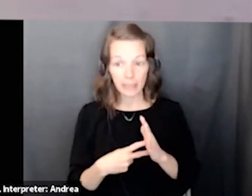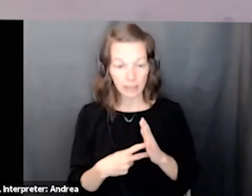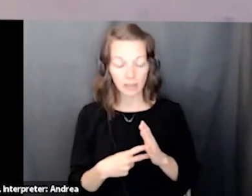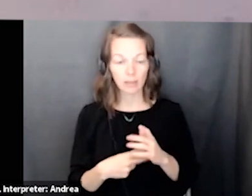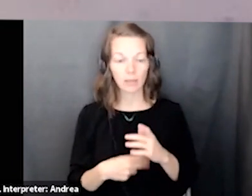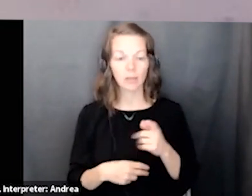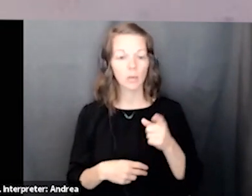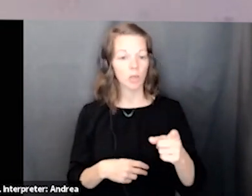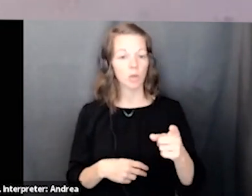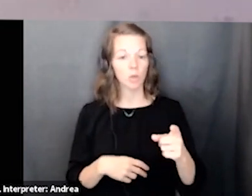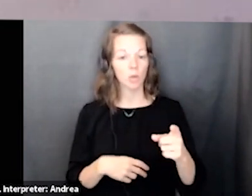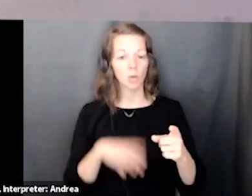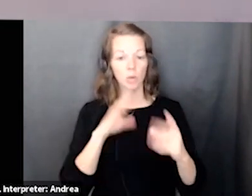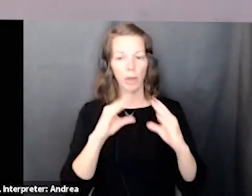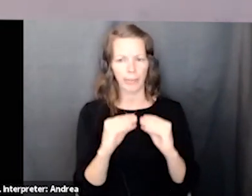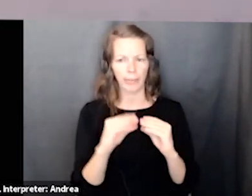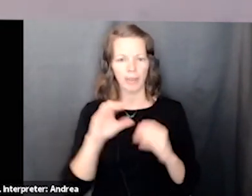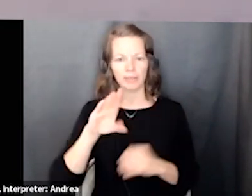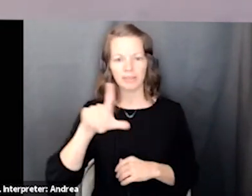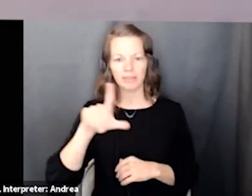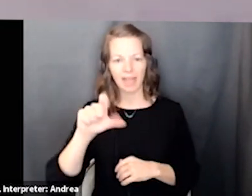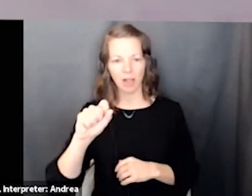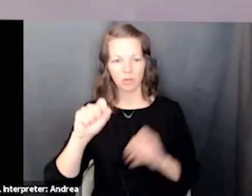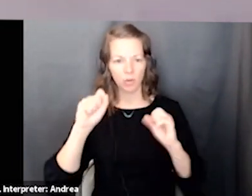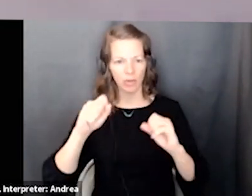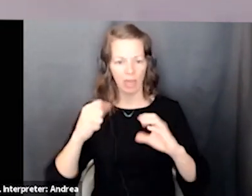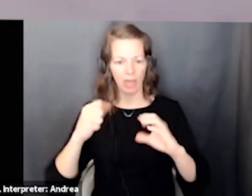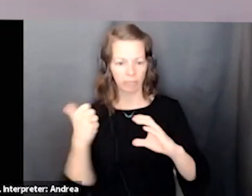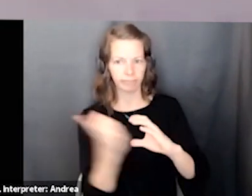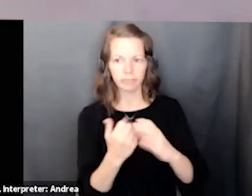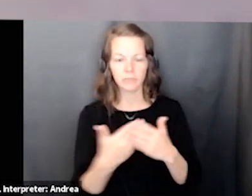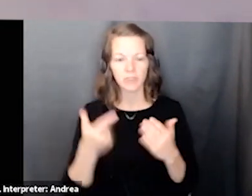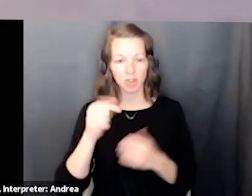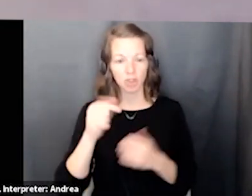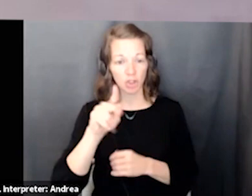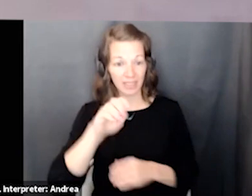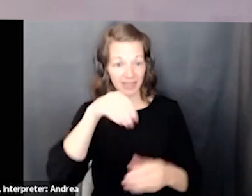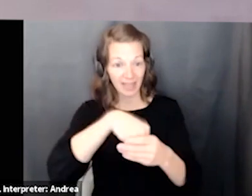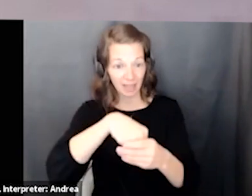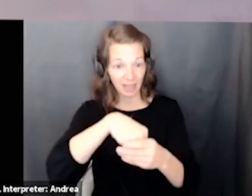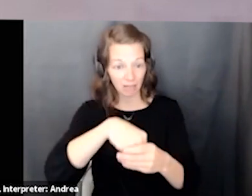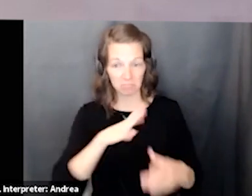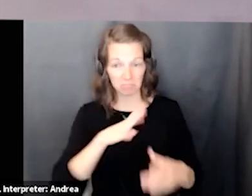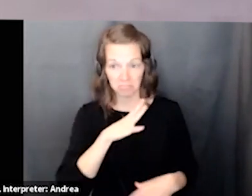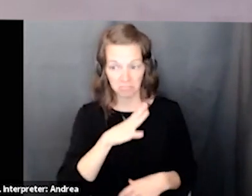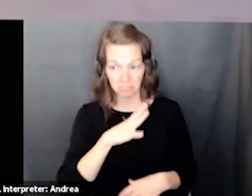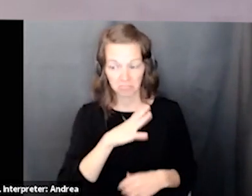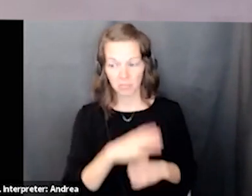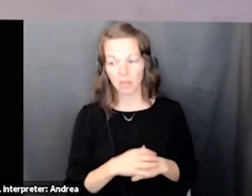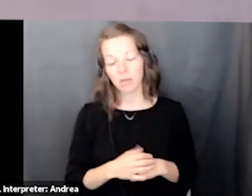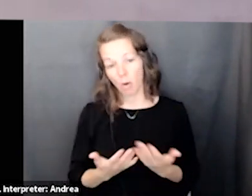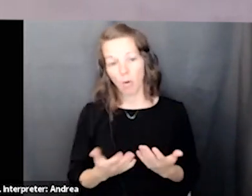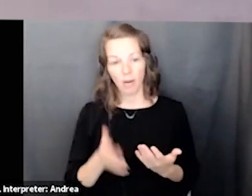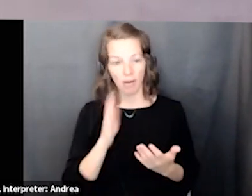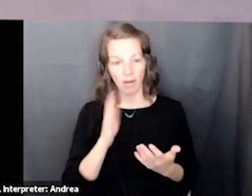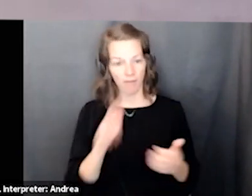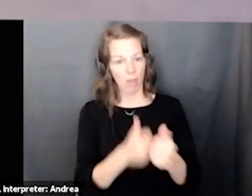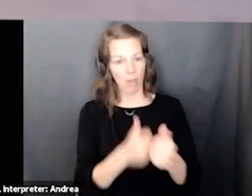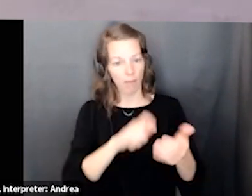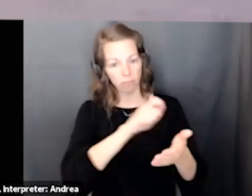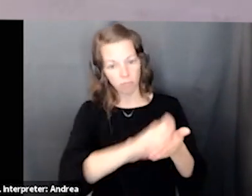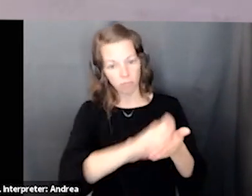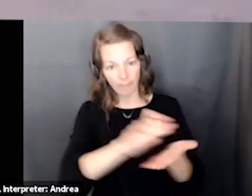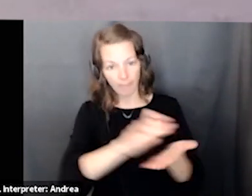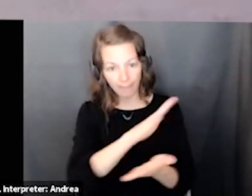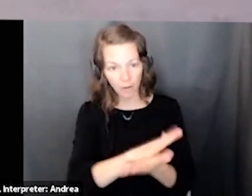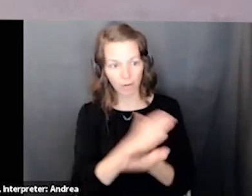you squeeze the cells, you can insert things like genes in it. And so, you know, he followed that up with a paper, and, you